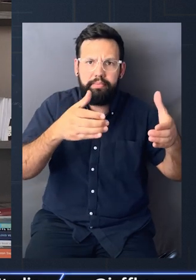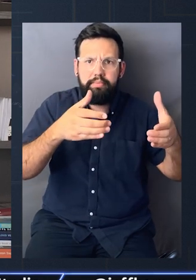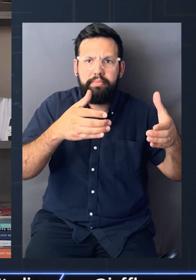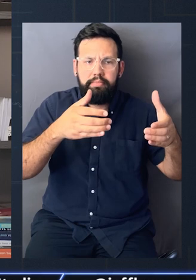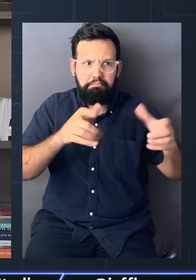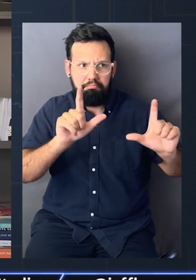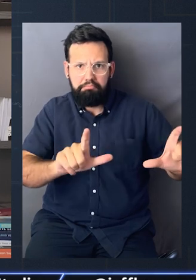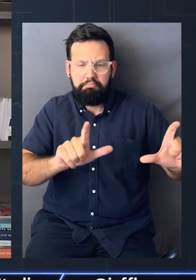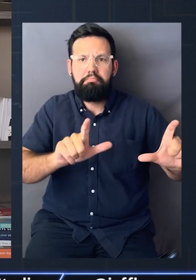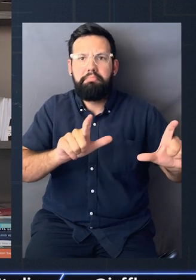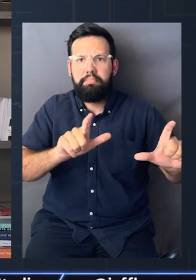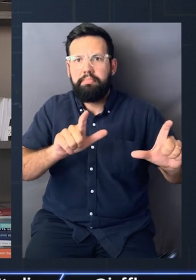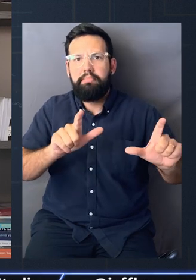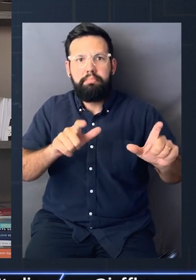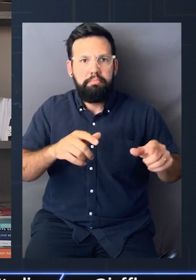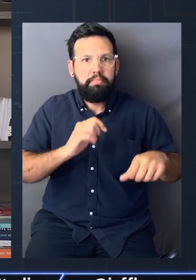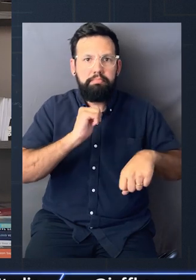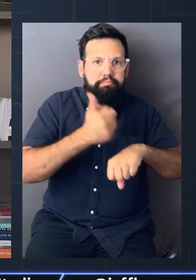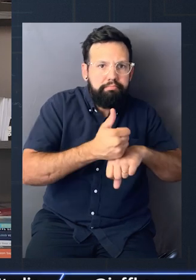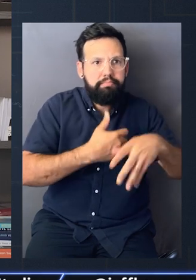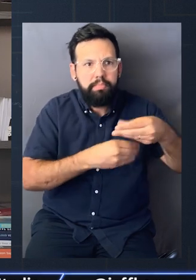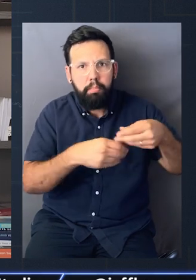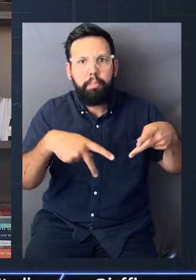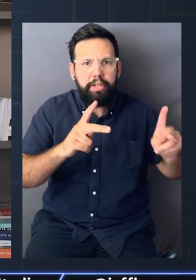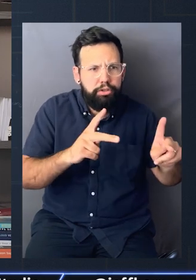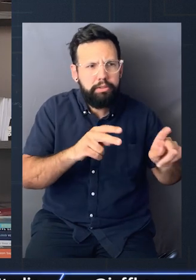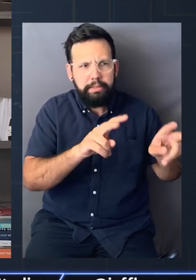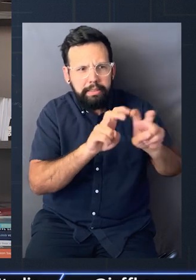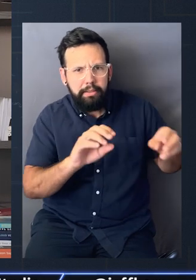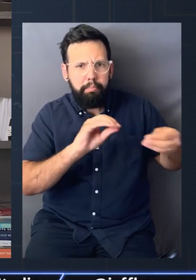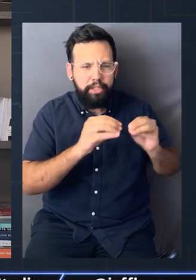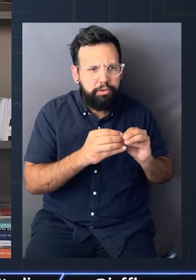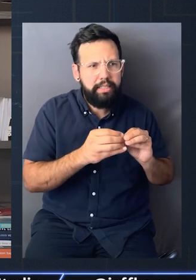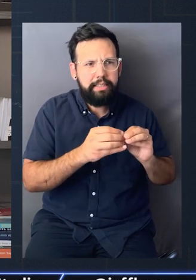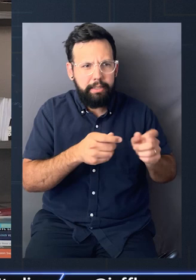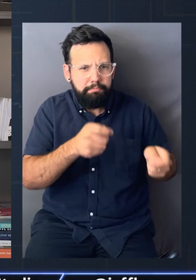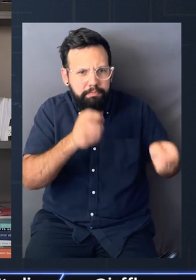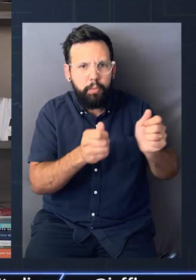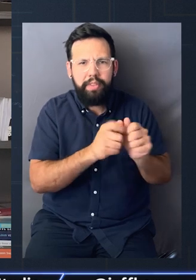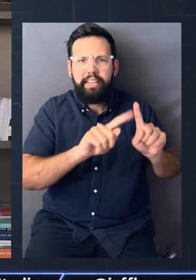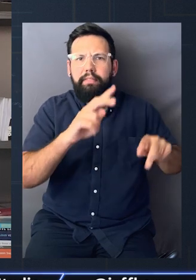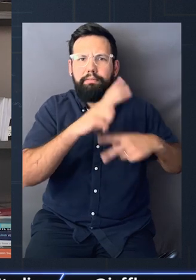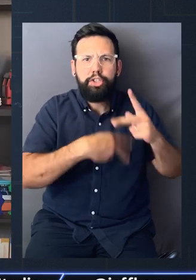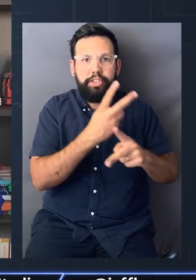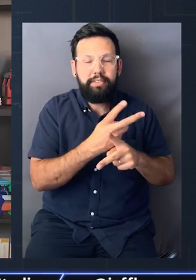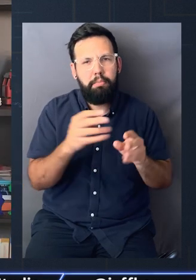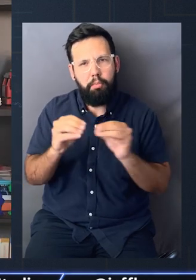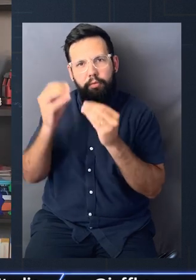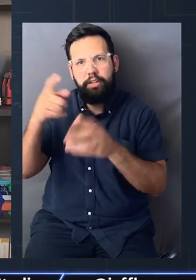console. You can upload, set permissions, check out metrics, and deal with versioning. You can read the what's new to learn a whole lot